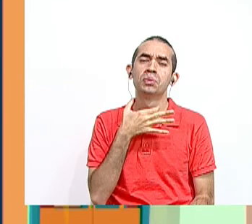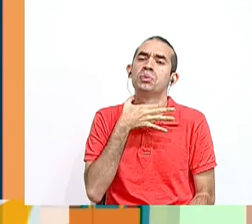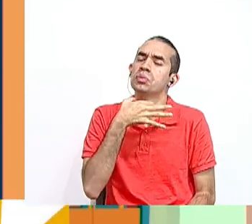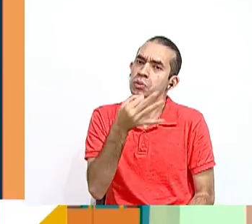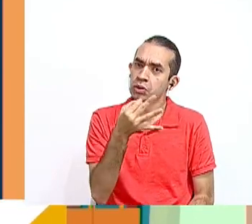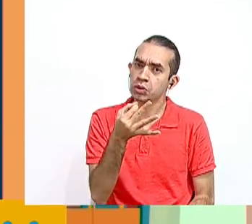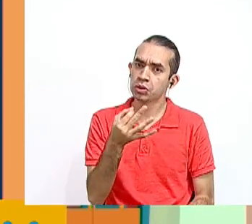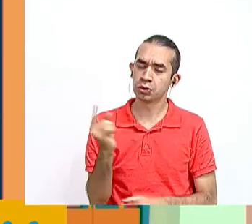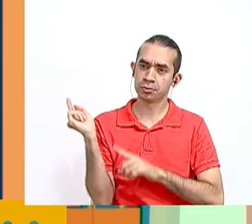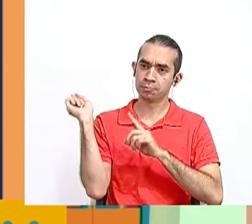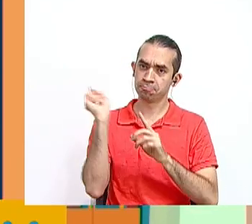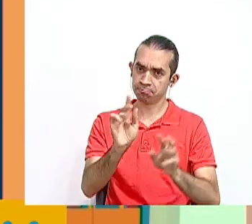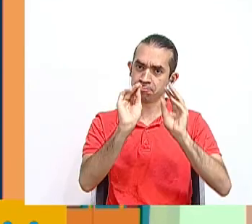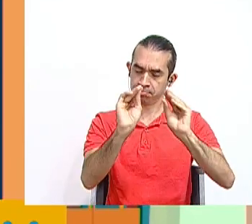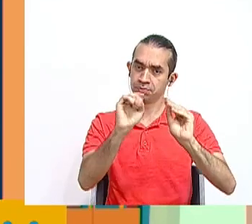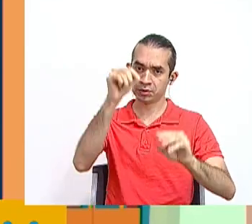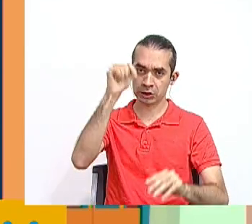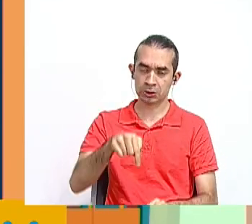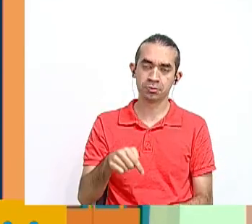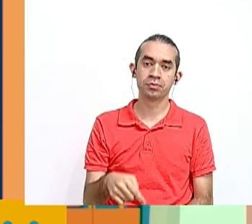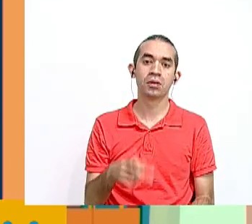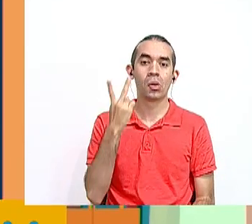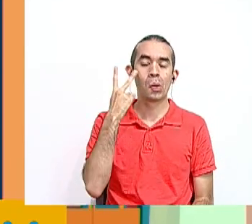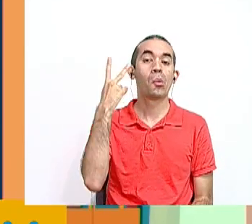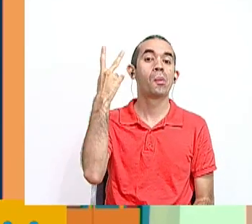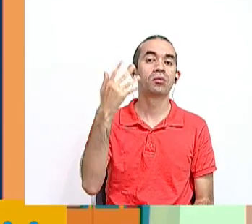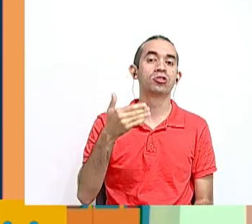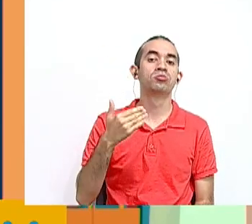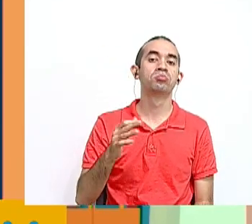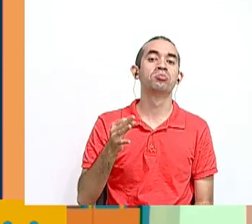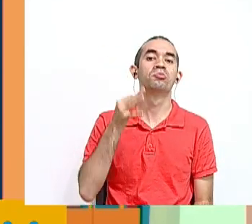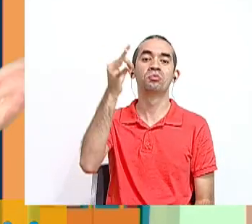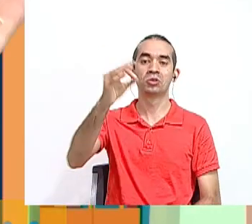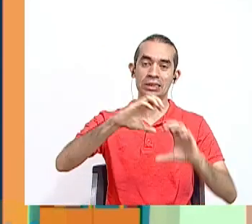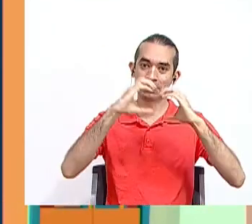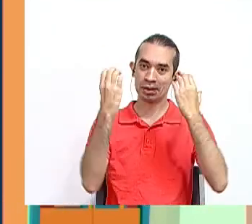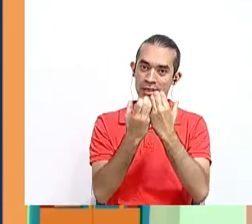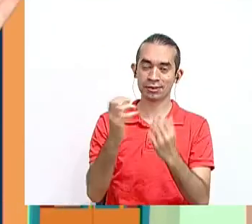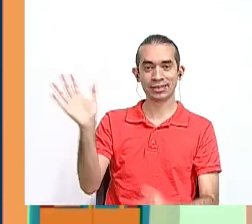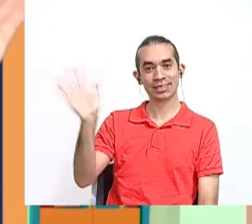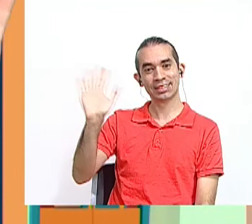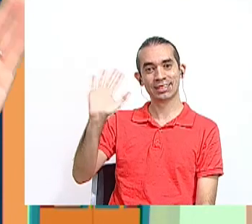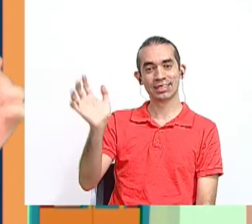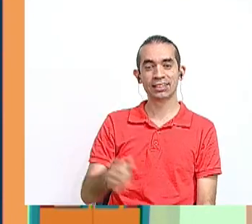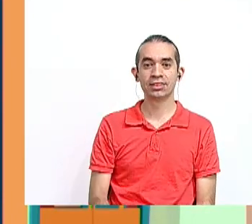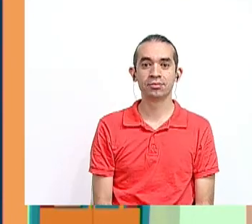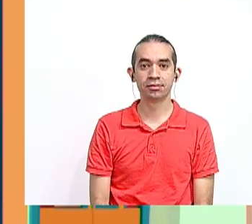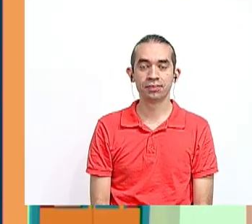me to be here with you today, and we'll see you in our next classes. Bye-bye.